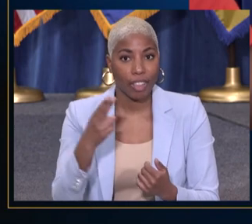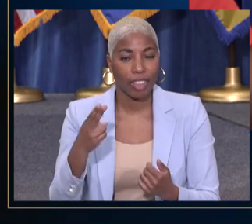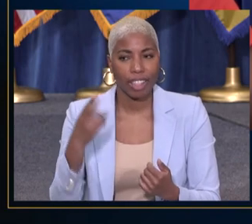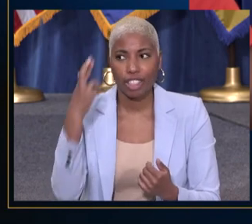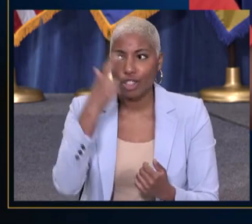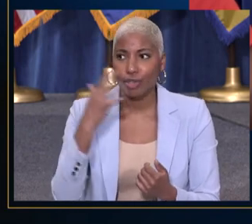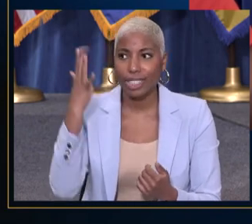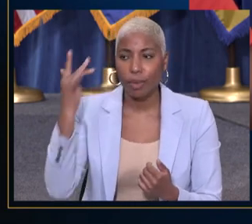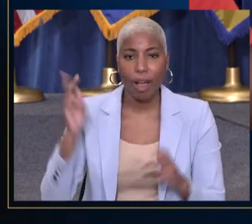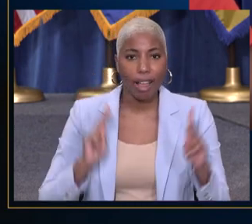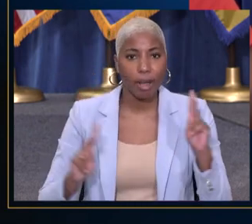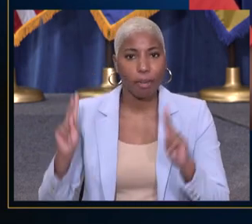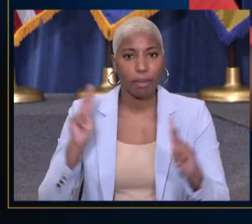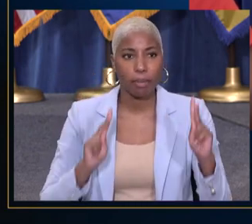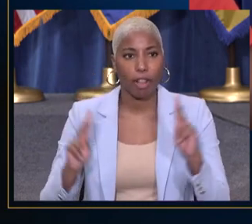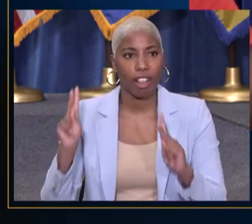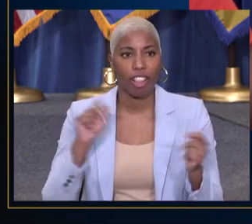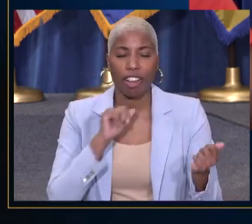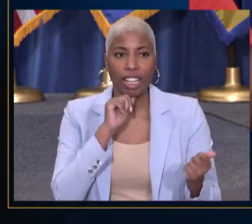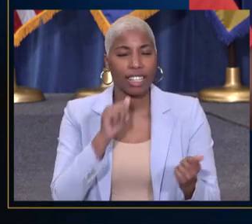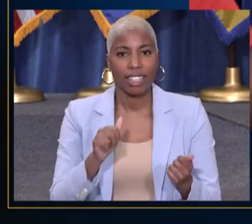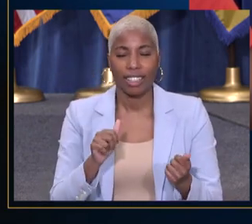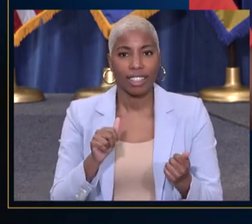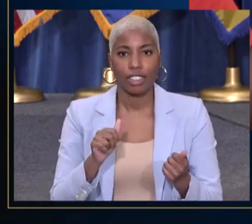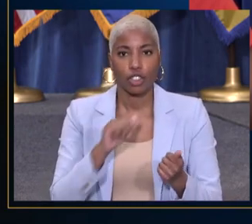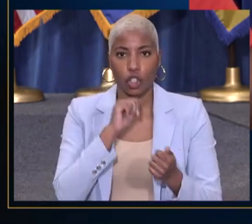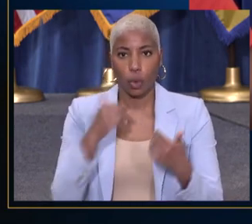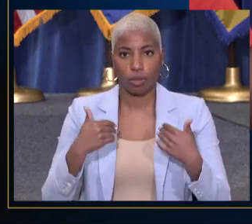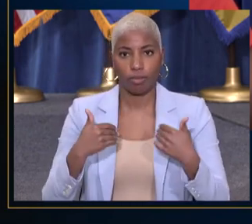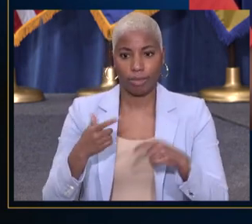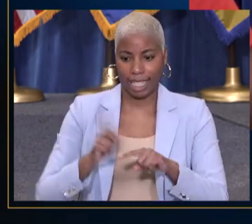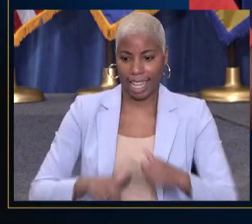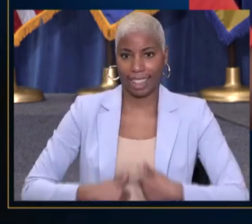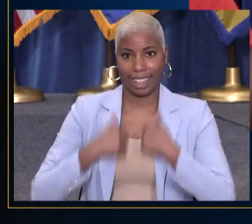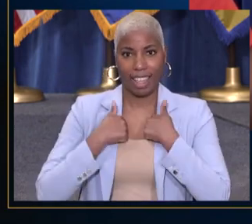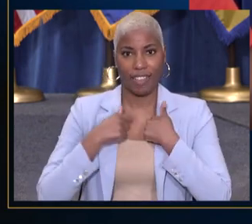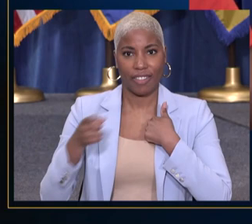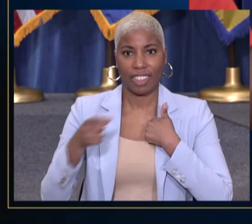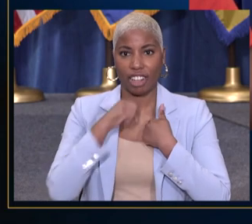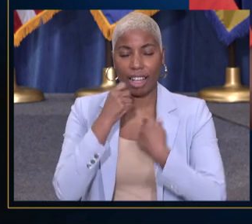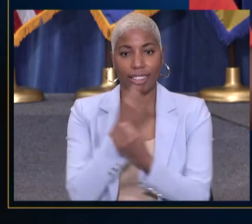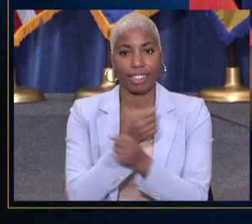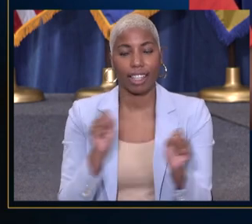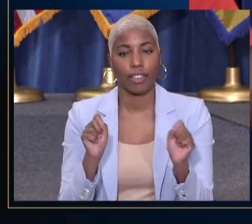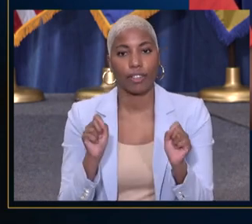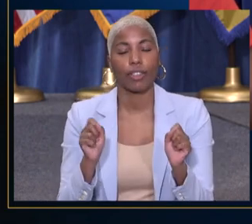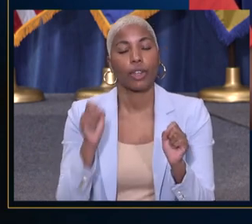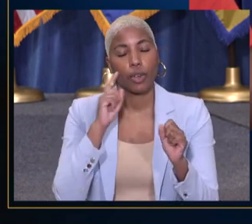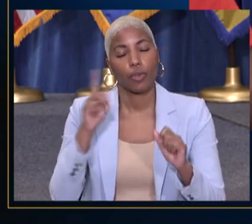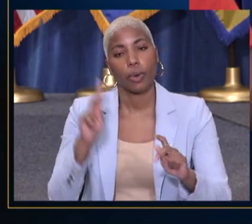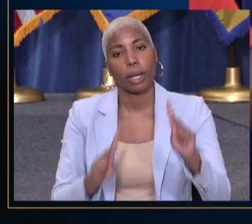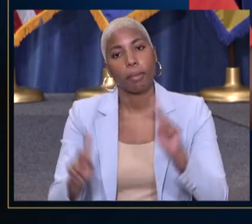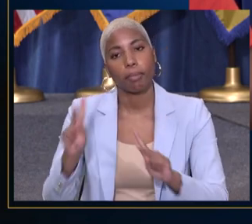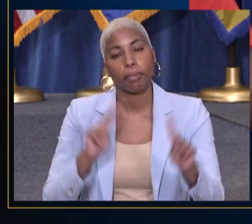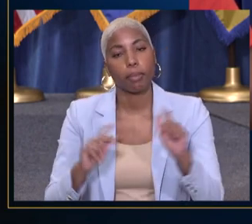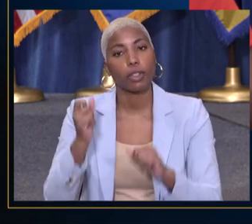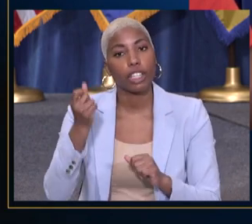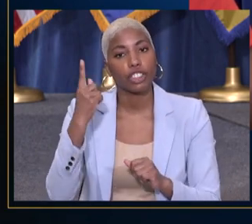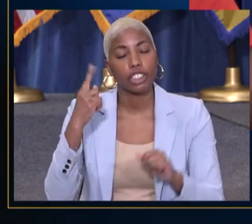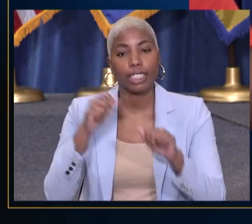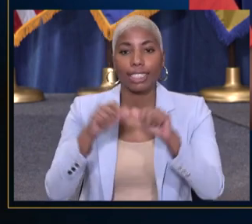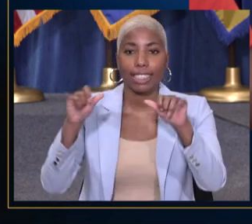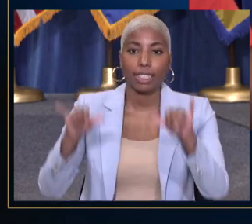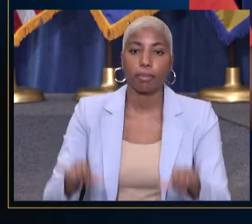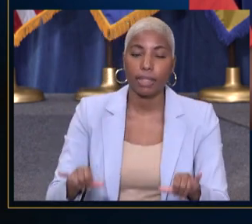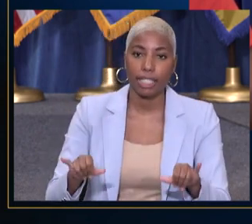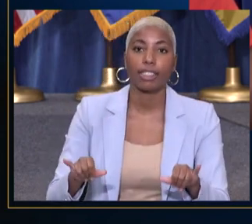people not have poor outcomes and not safe. And for individuals to understand, or systems to